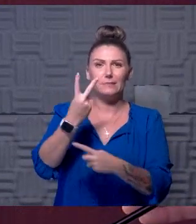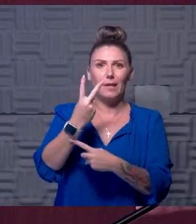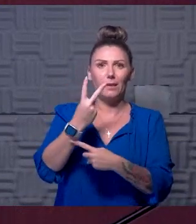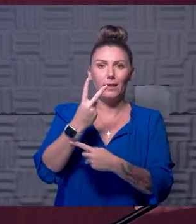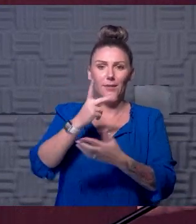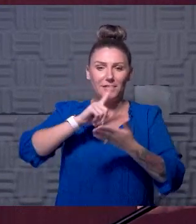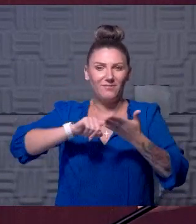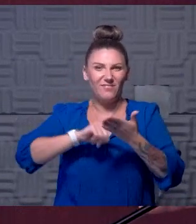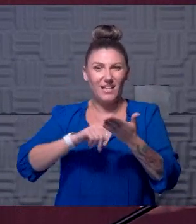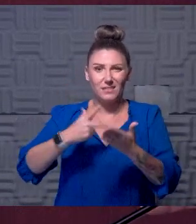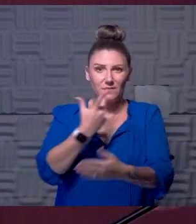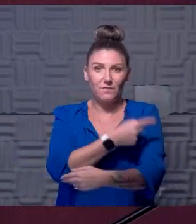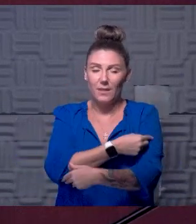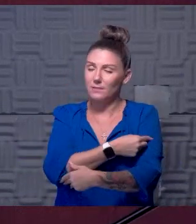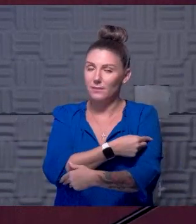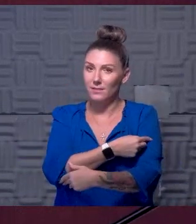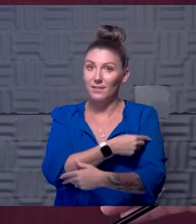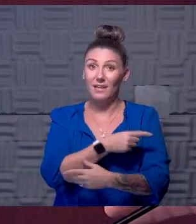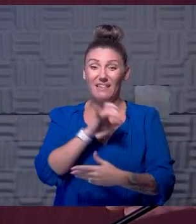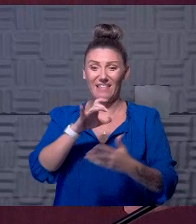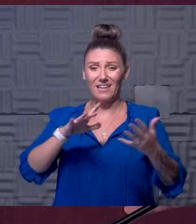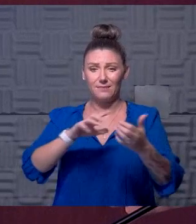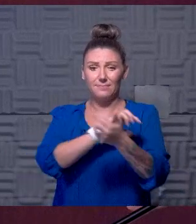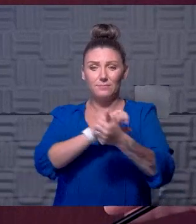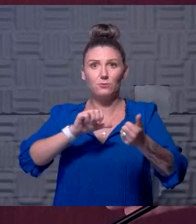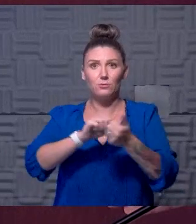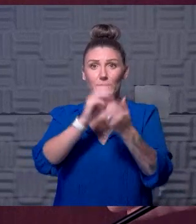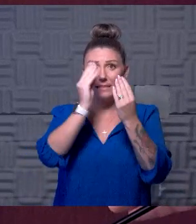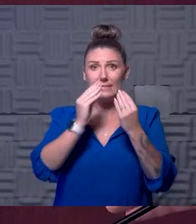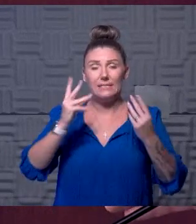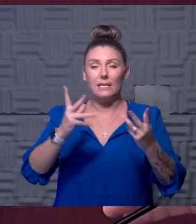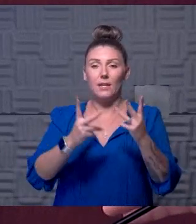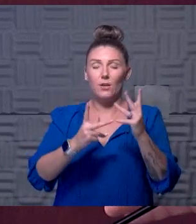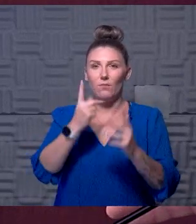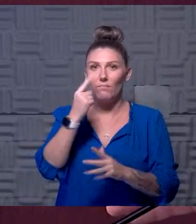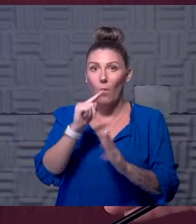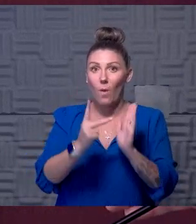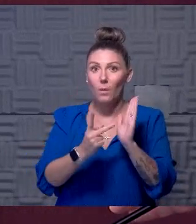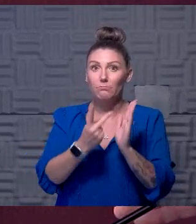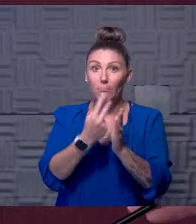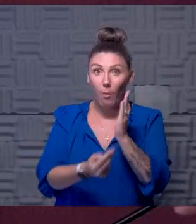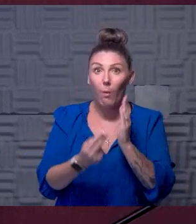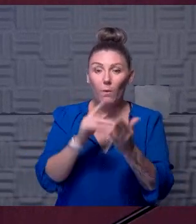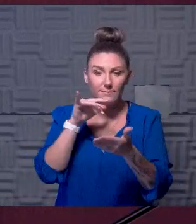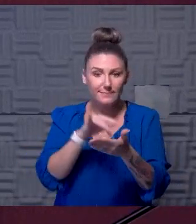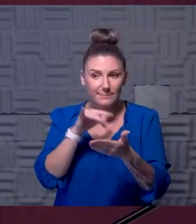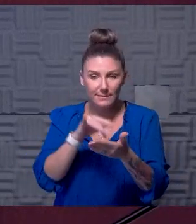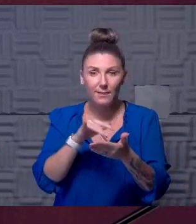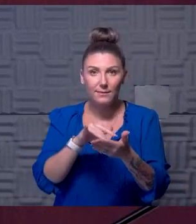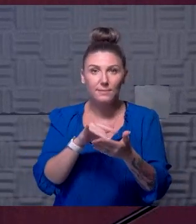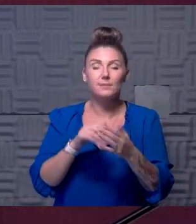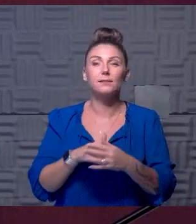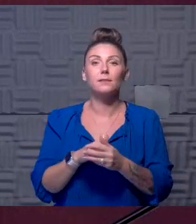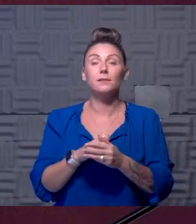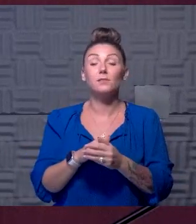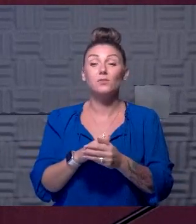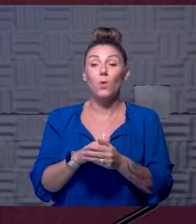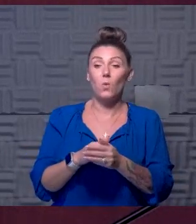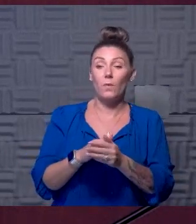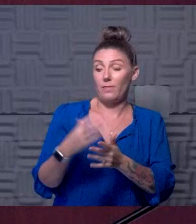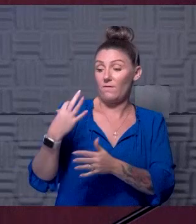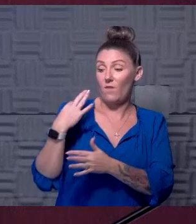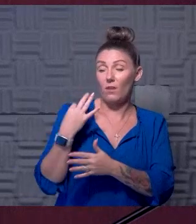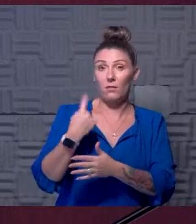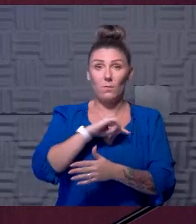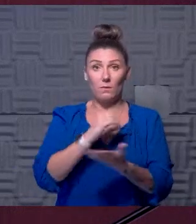because what that will do then is destroy the data for both studies. Yeah. And so we ask our volunteers